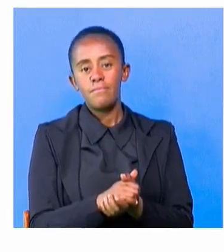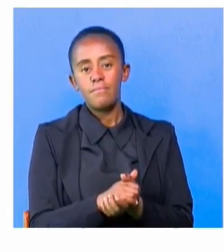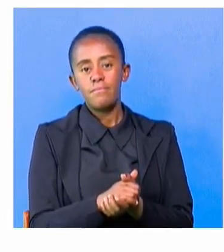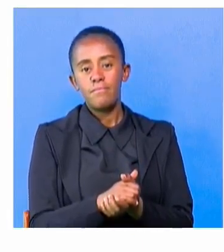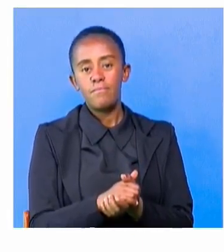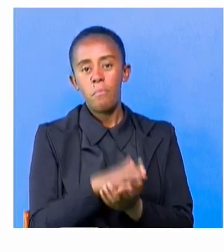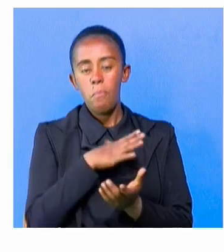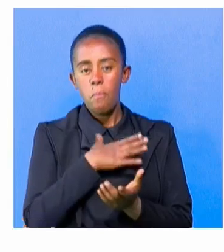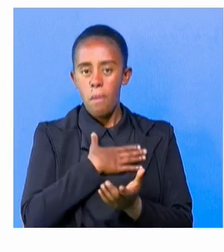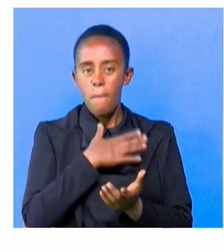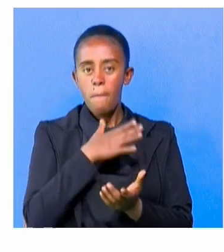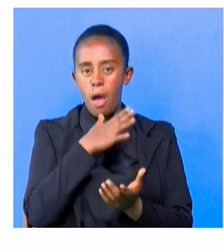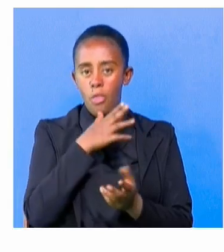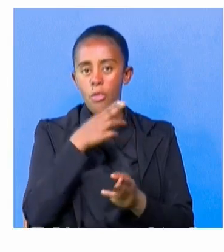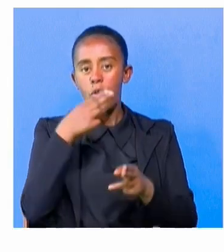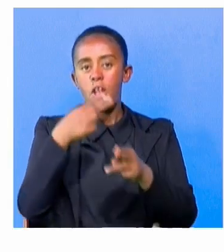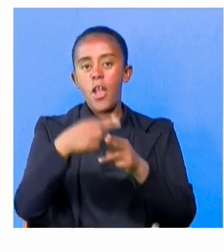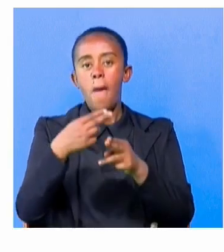name